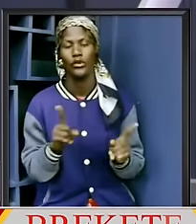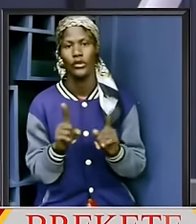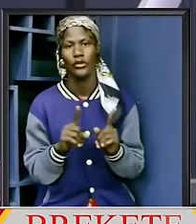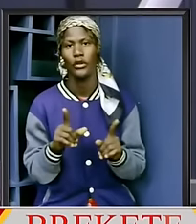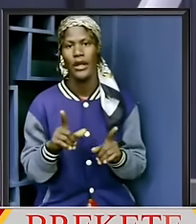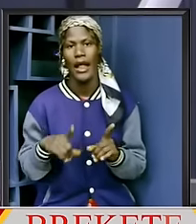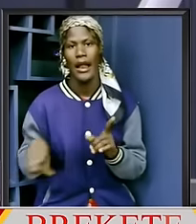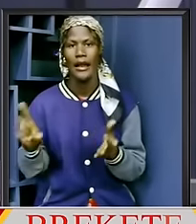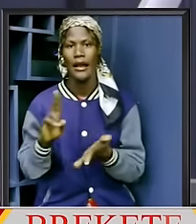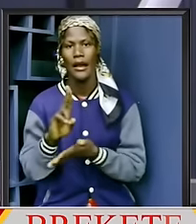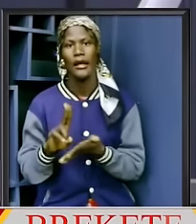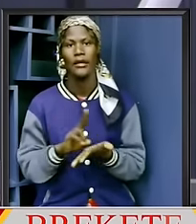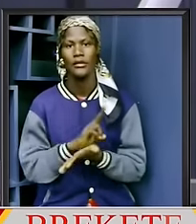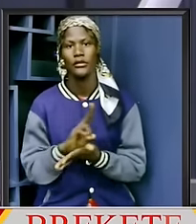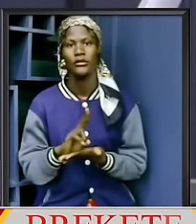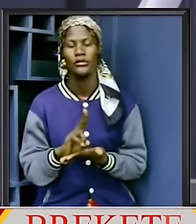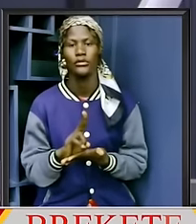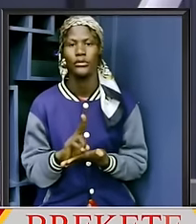last week,